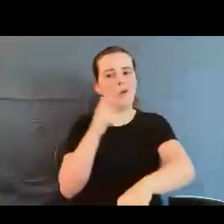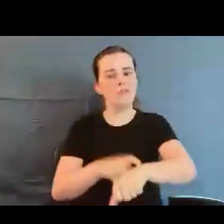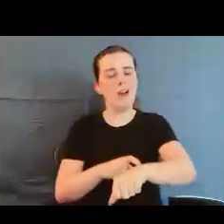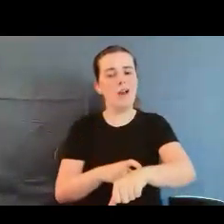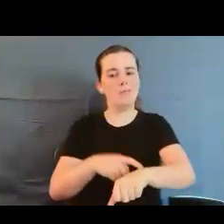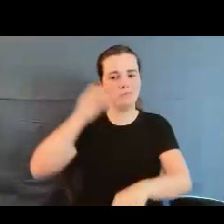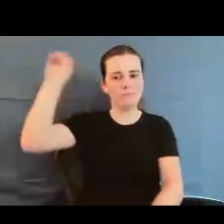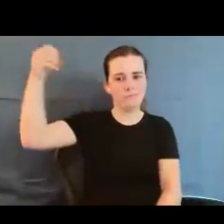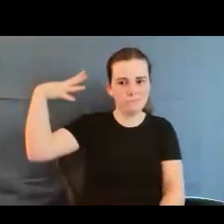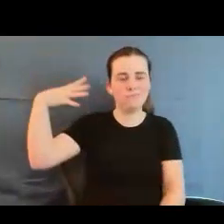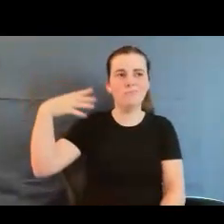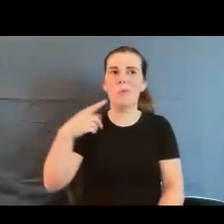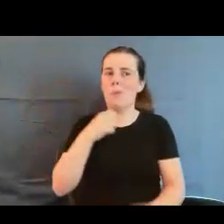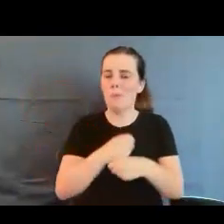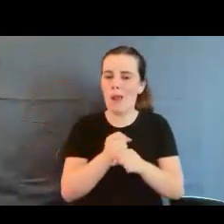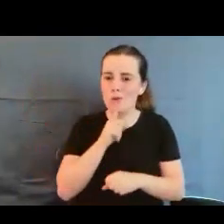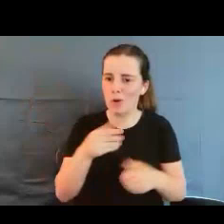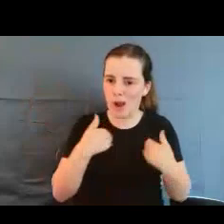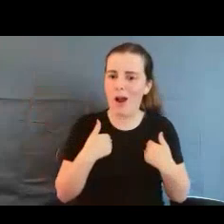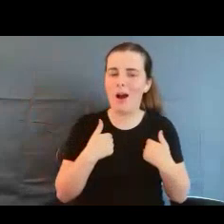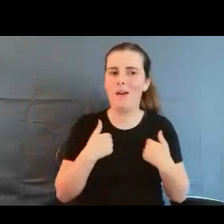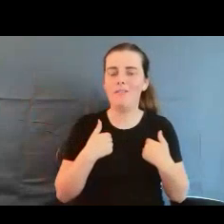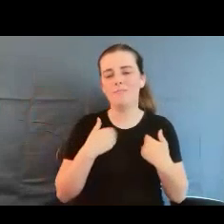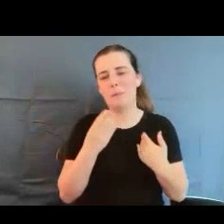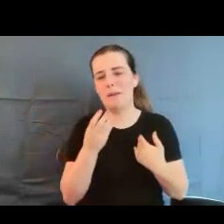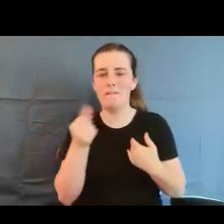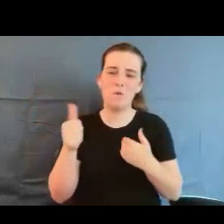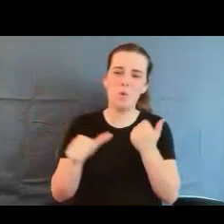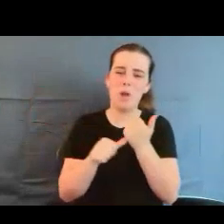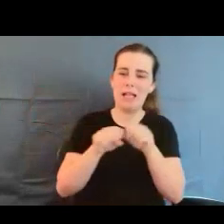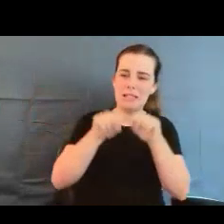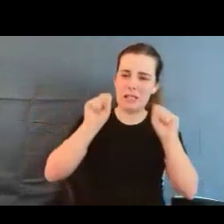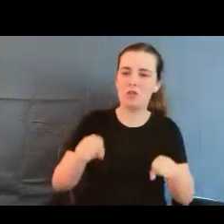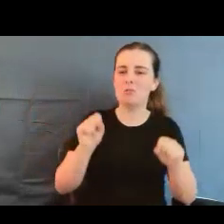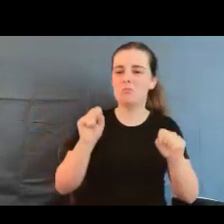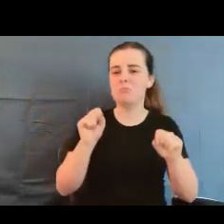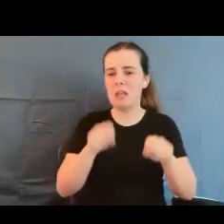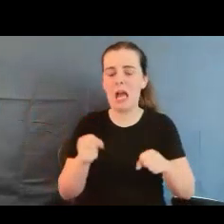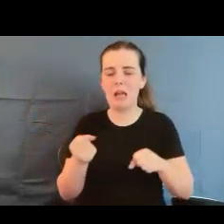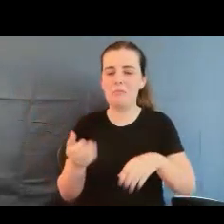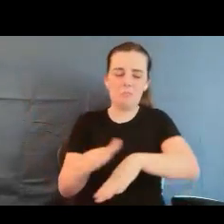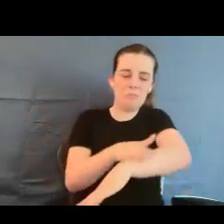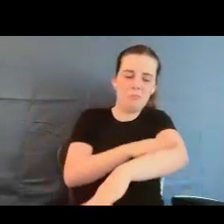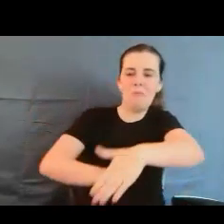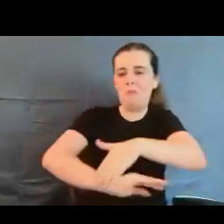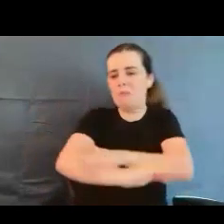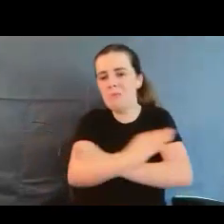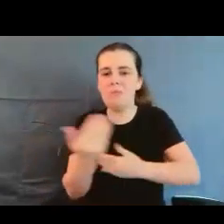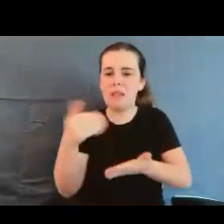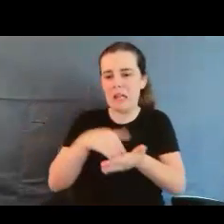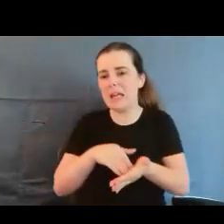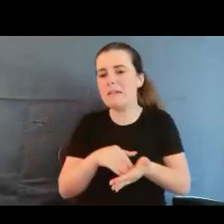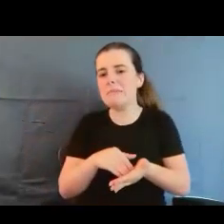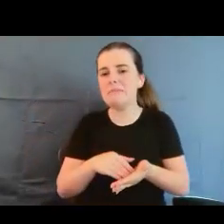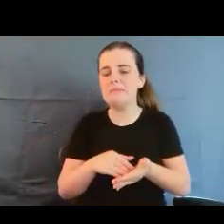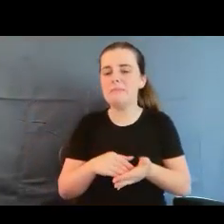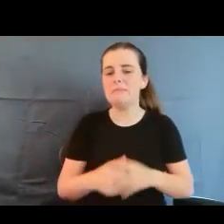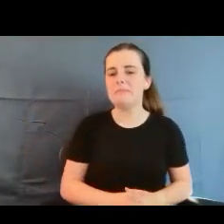I remember putting on sunscreen at a couple different aid stations to reapply. Same thing could happen with bug spray. I just haven't done it personally.